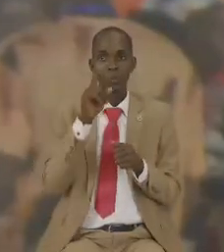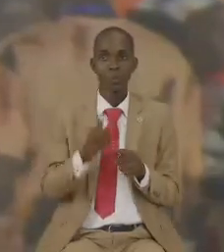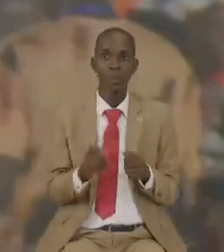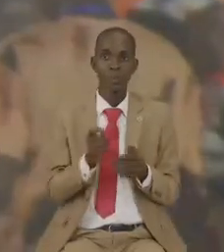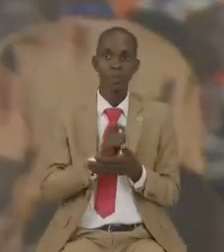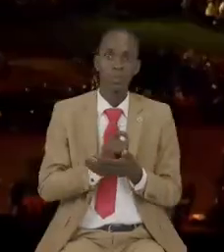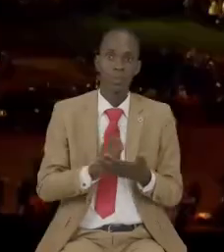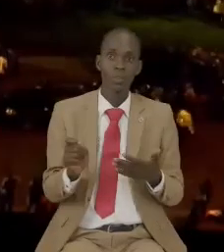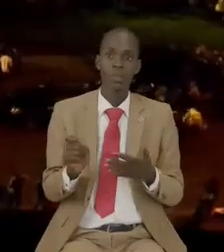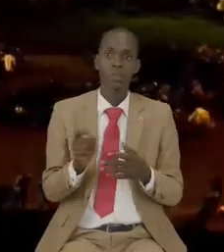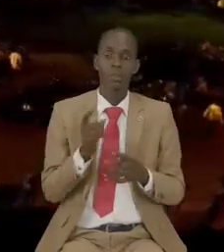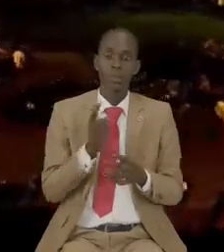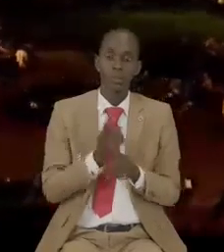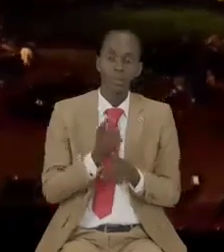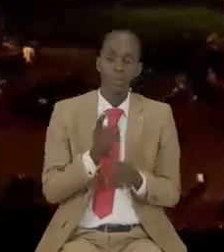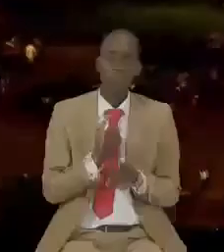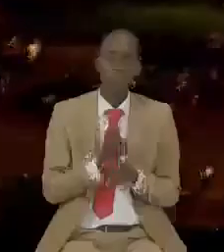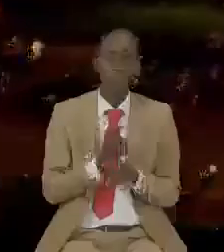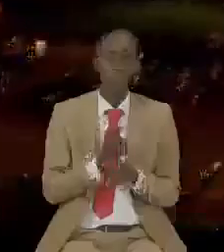in capital letters.